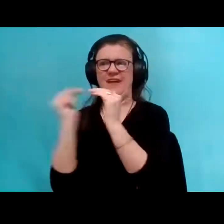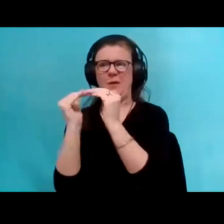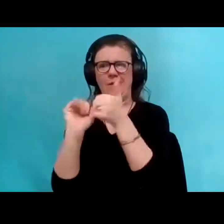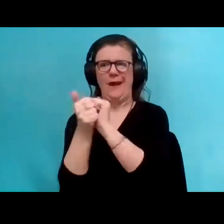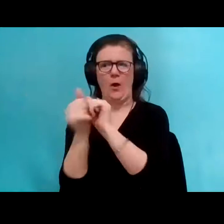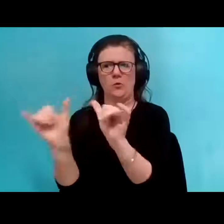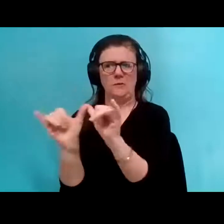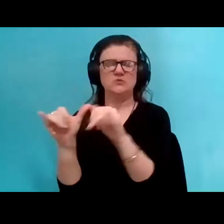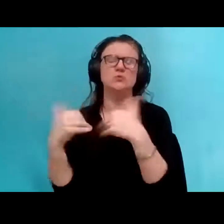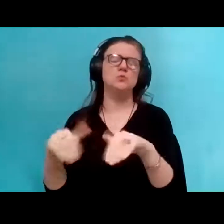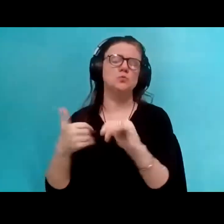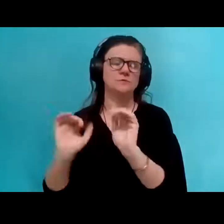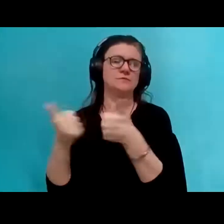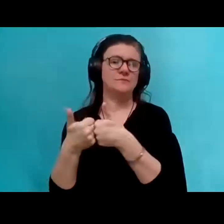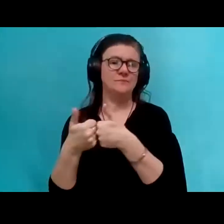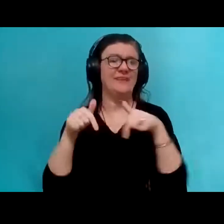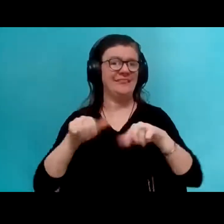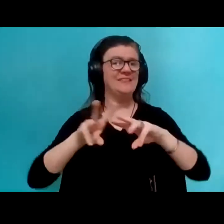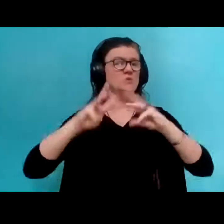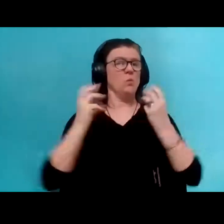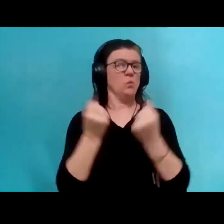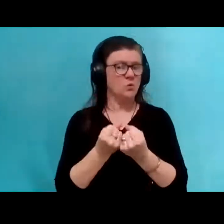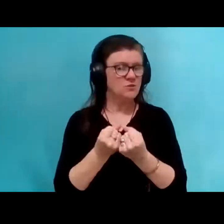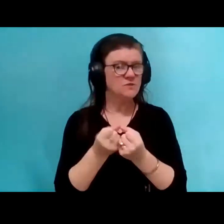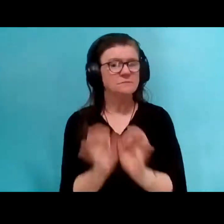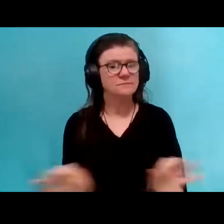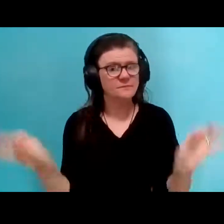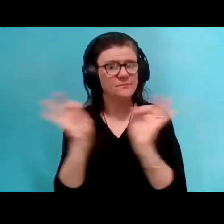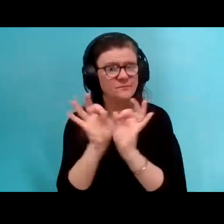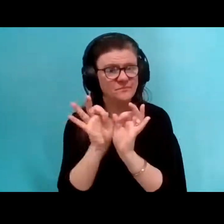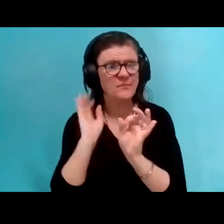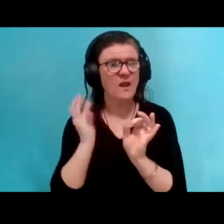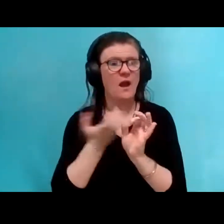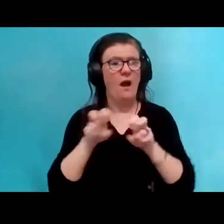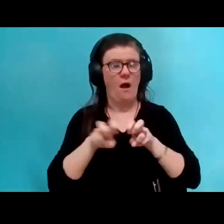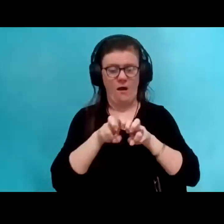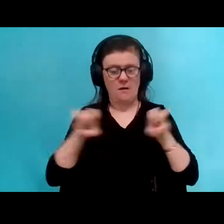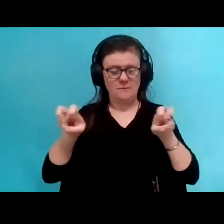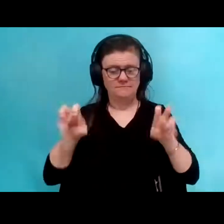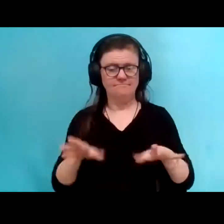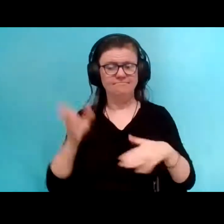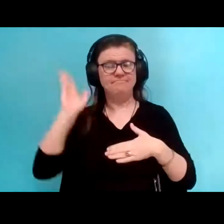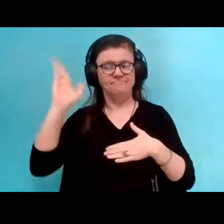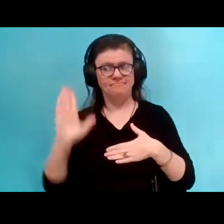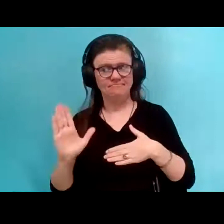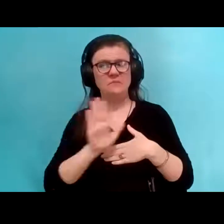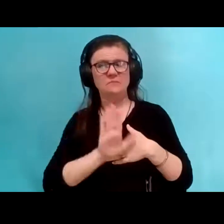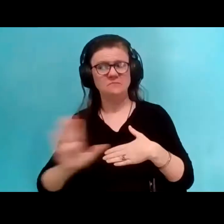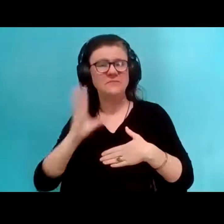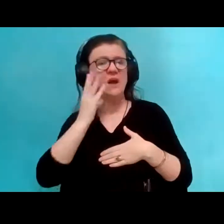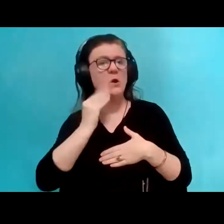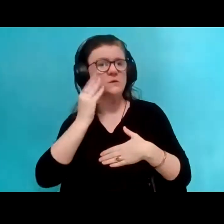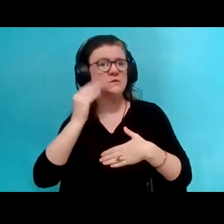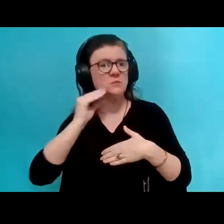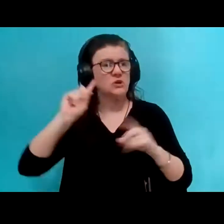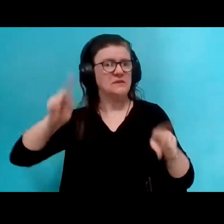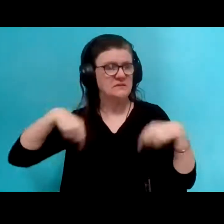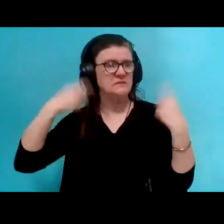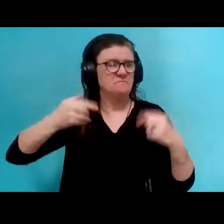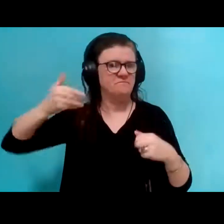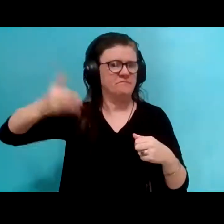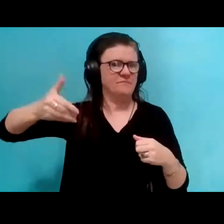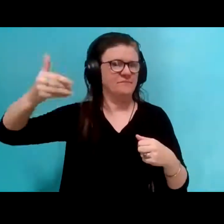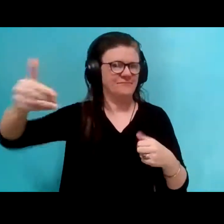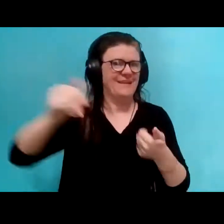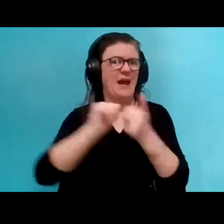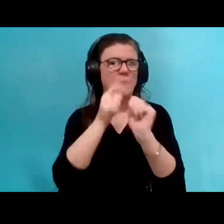so important, because our panelists today are going to share some of the many lessons learned from where the rubber hits the road, bringing